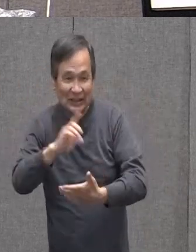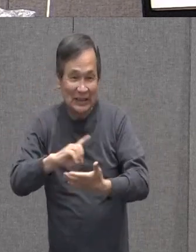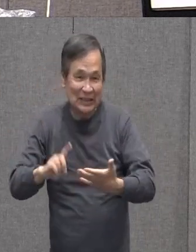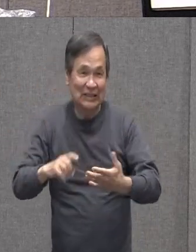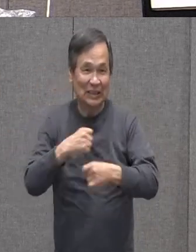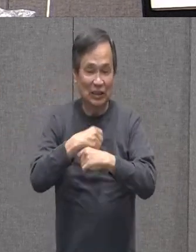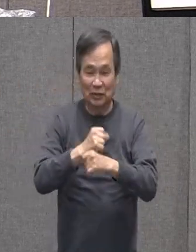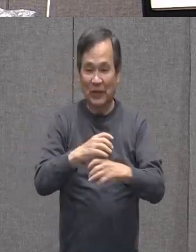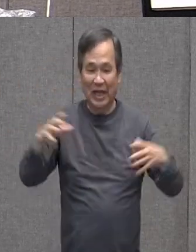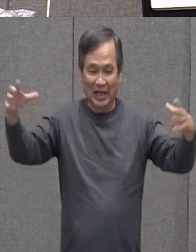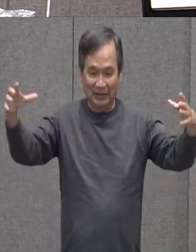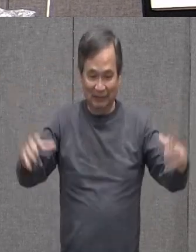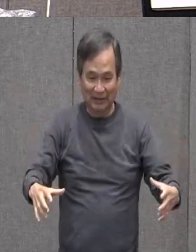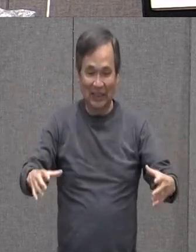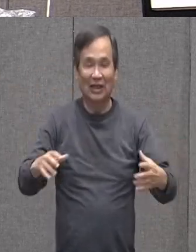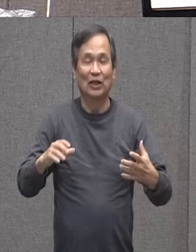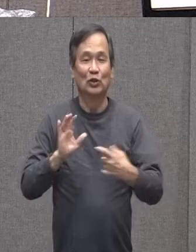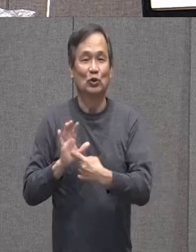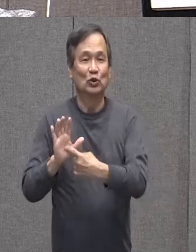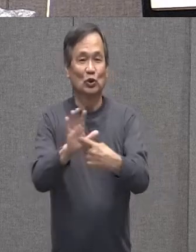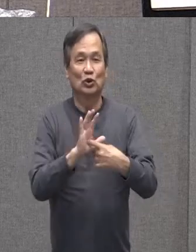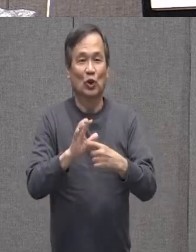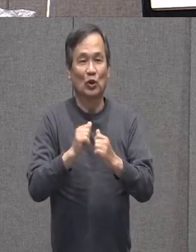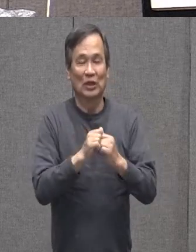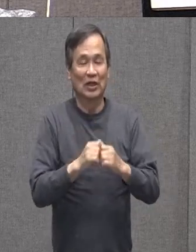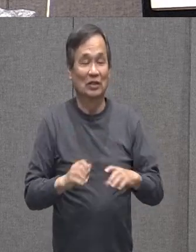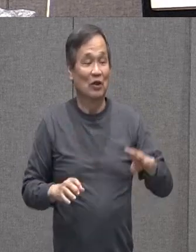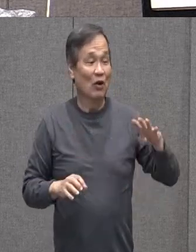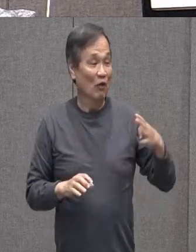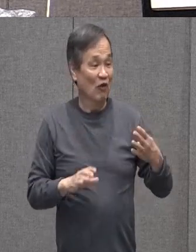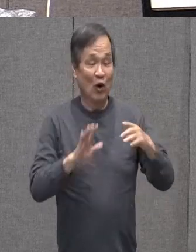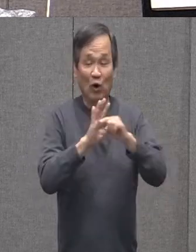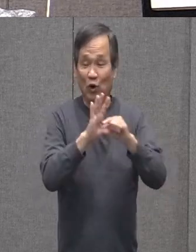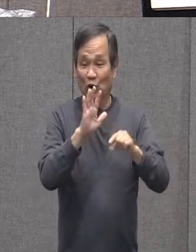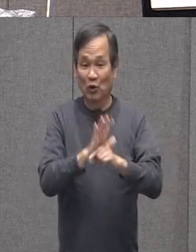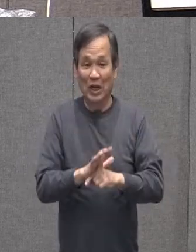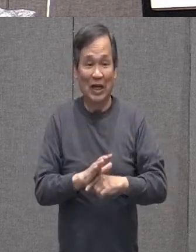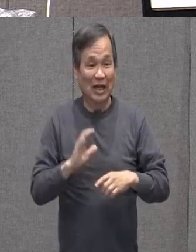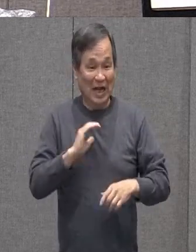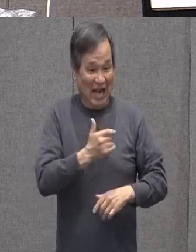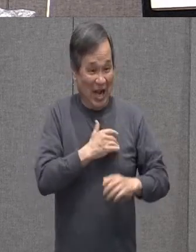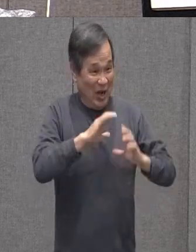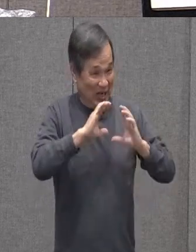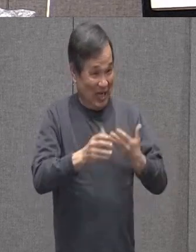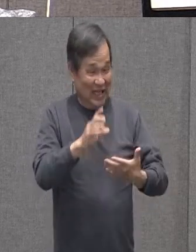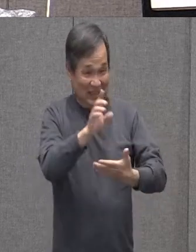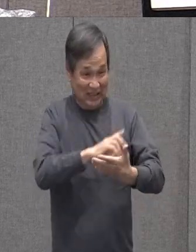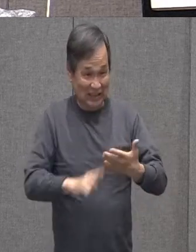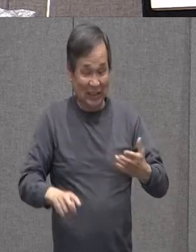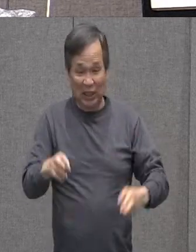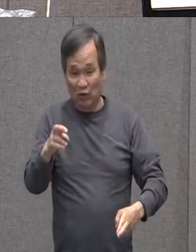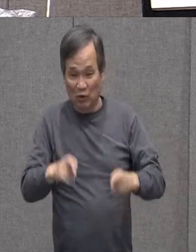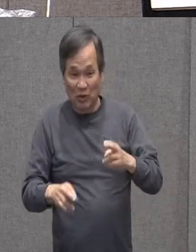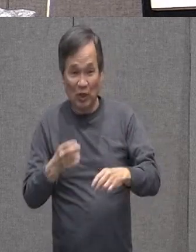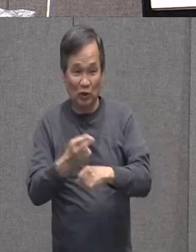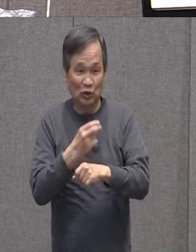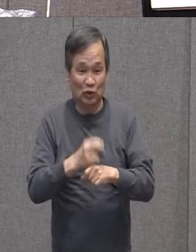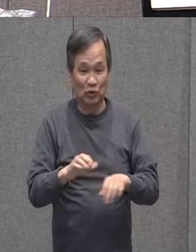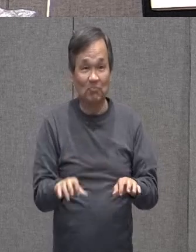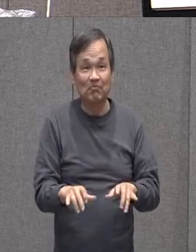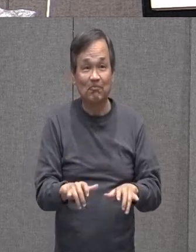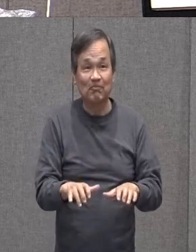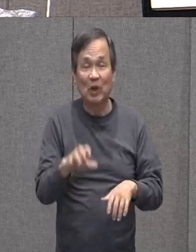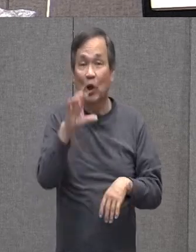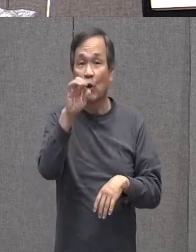things together. And so 4th grade, our class, we were designing robots, and we were coding them. We had